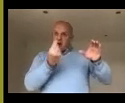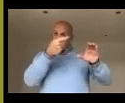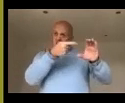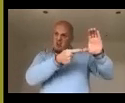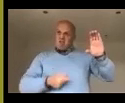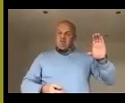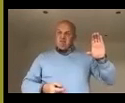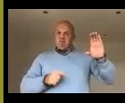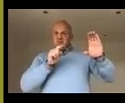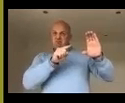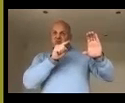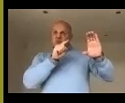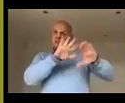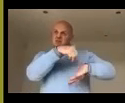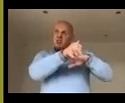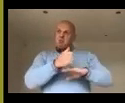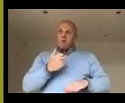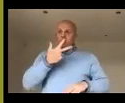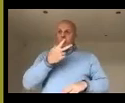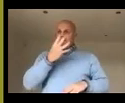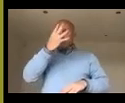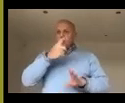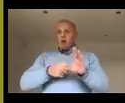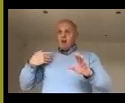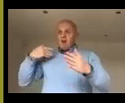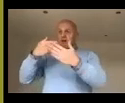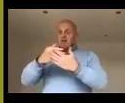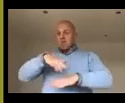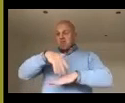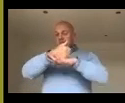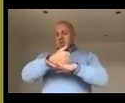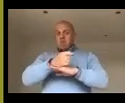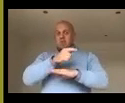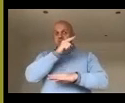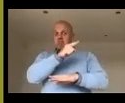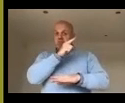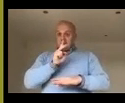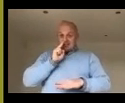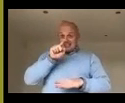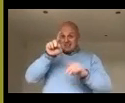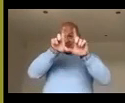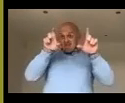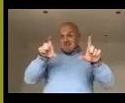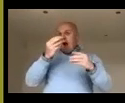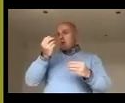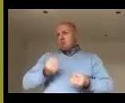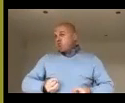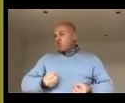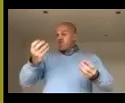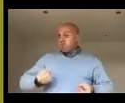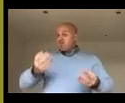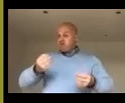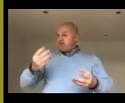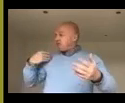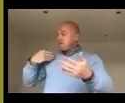around 34 years, and as you can see, it's given out a lot of money in that time. The way it does that